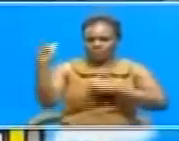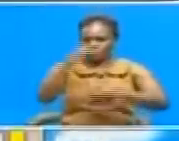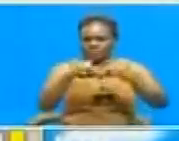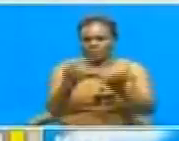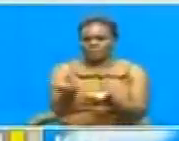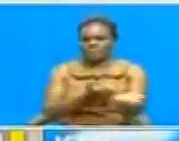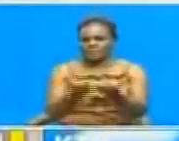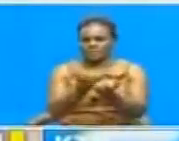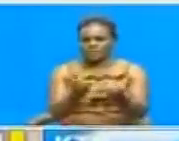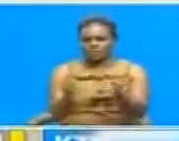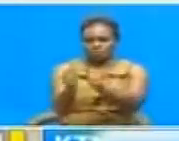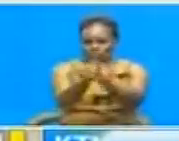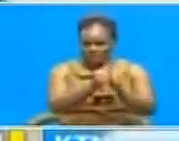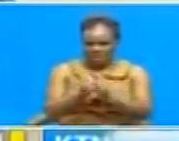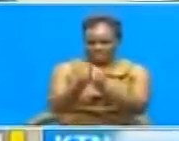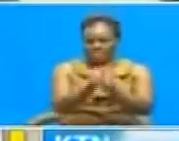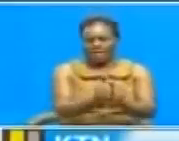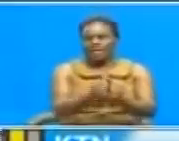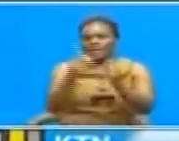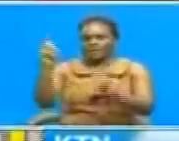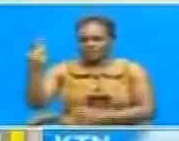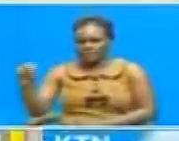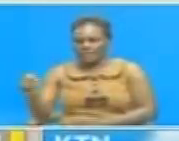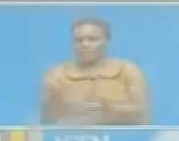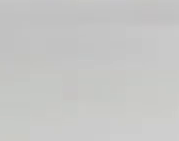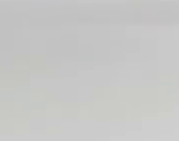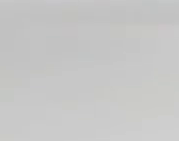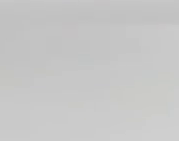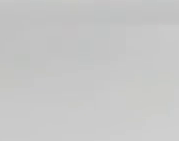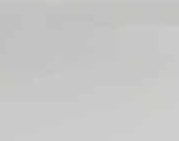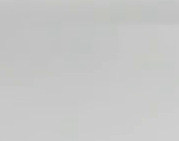combined. Philip Keitan, KTN Business.